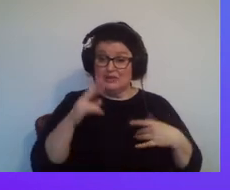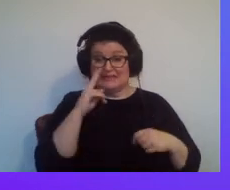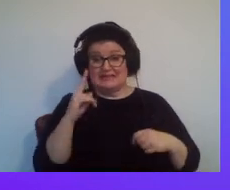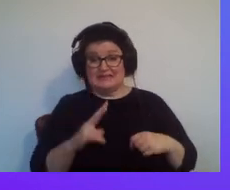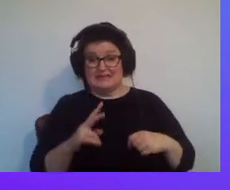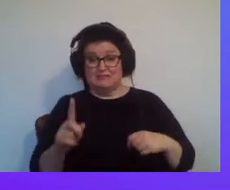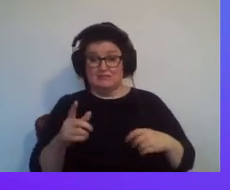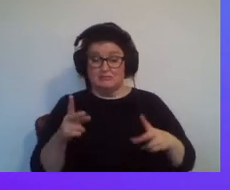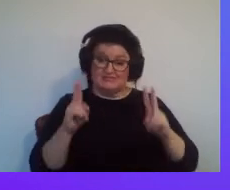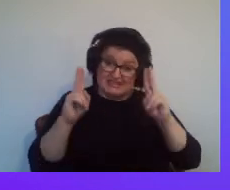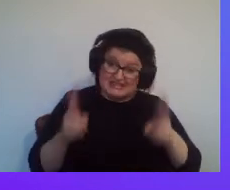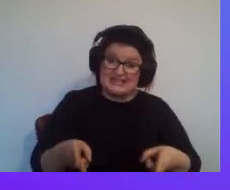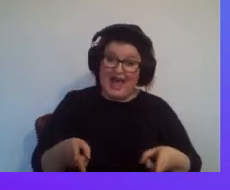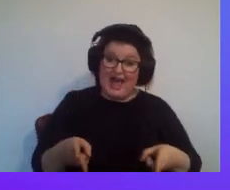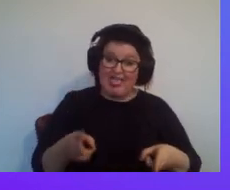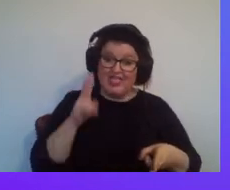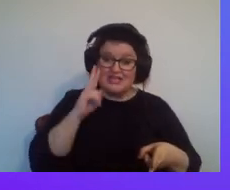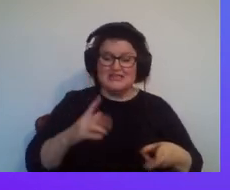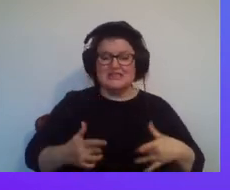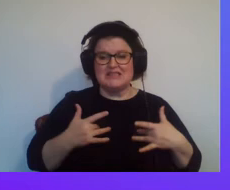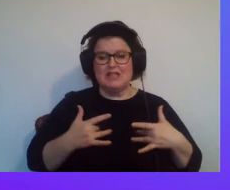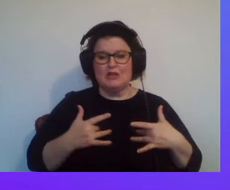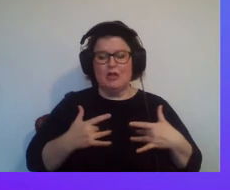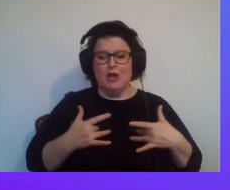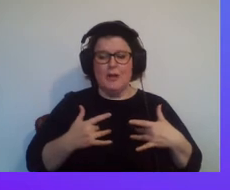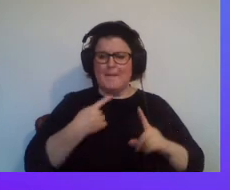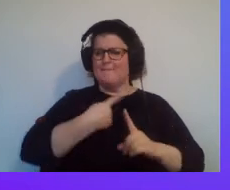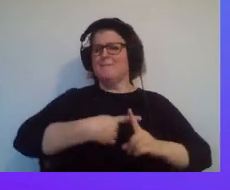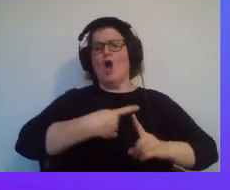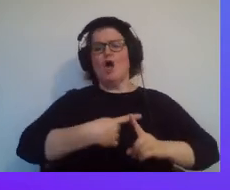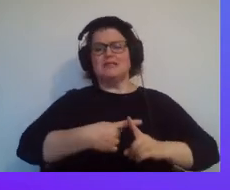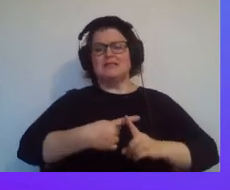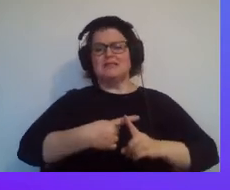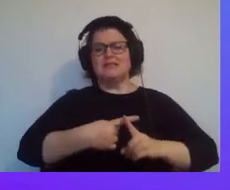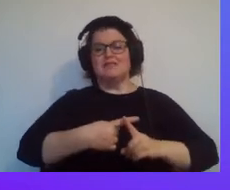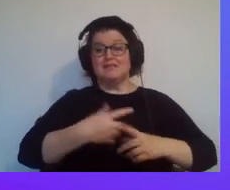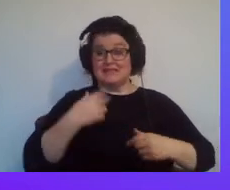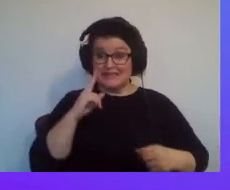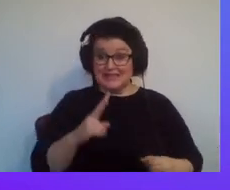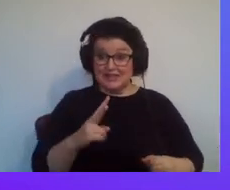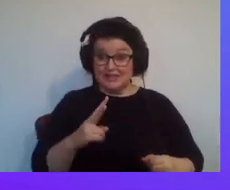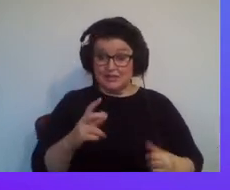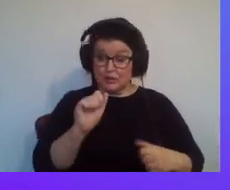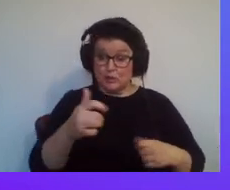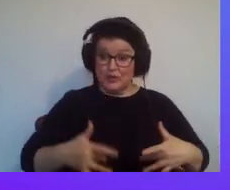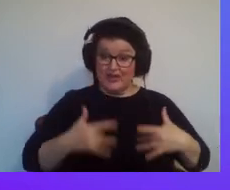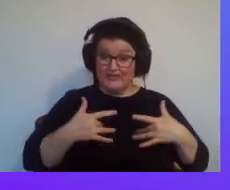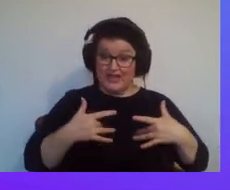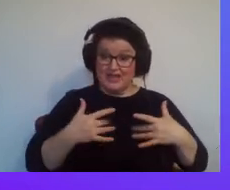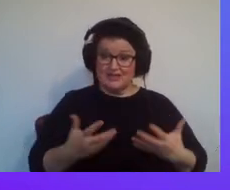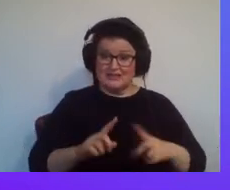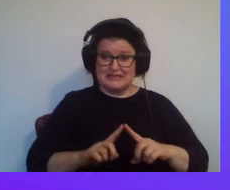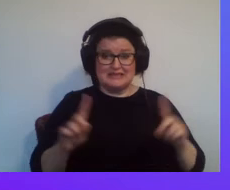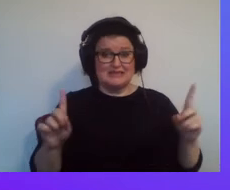vaccine come about, the optimism, and then this dip. What is your view, please? Well, good evening to